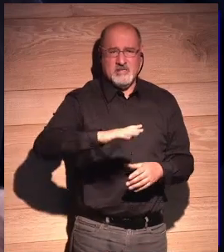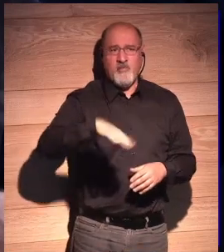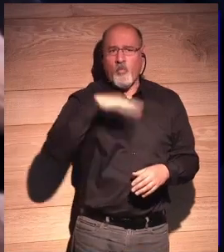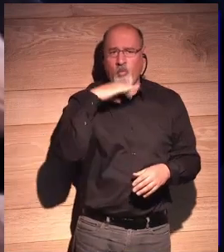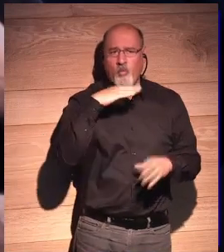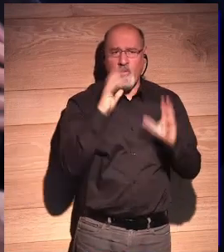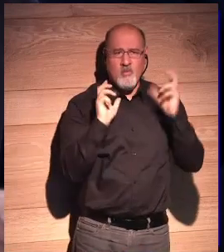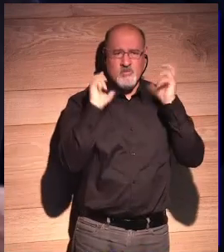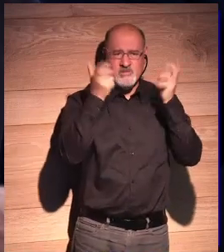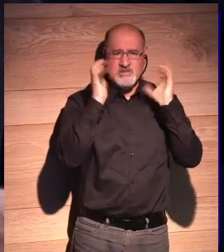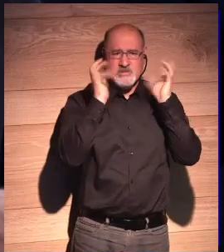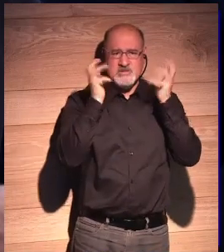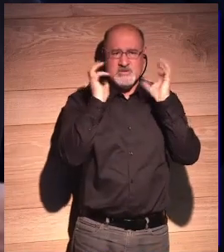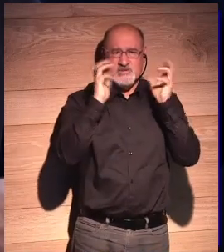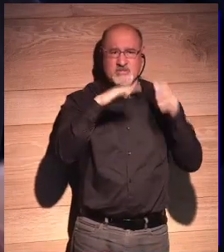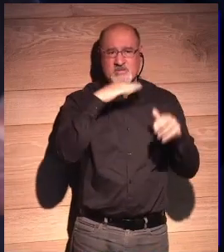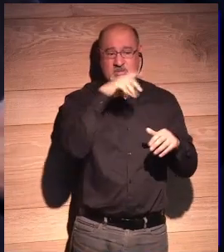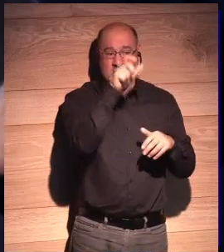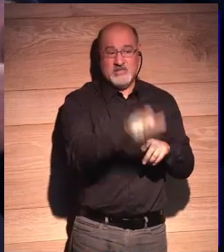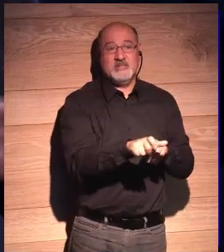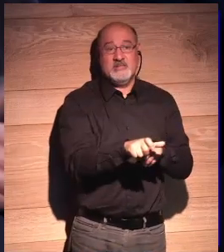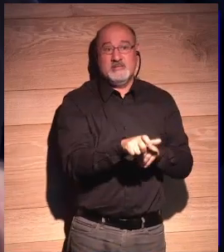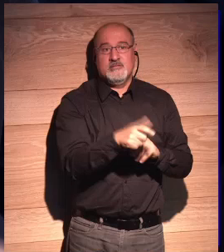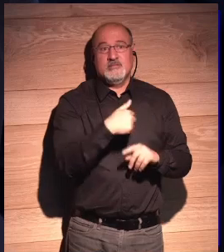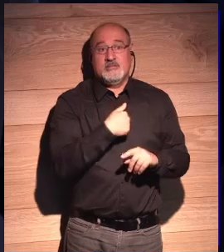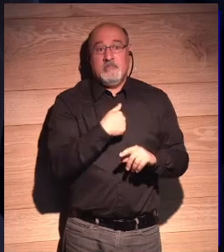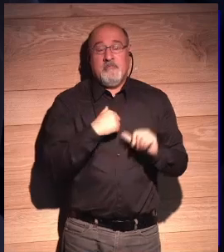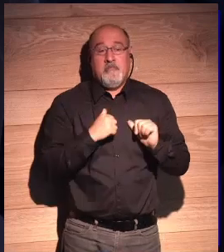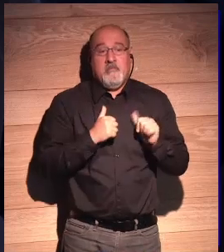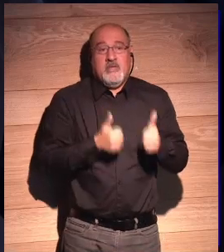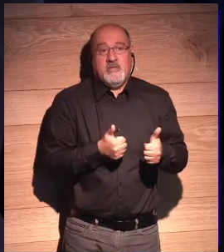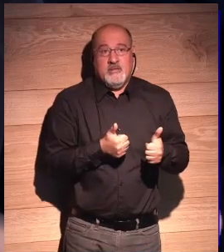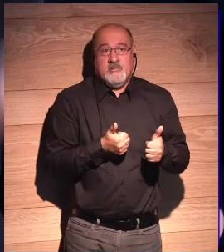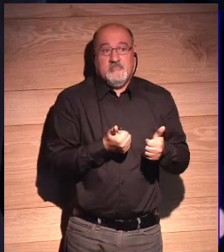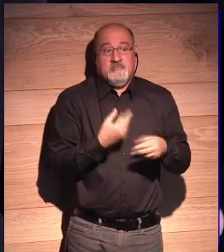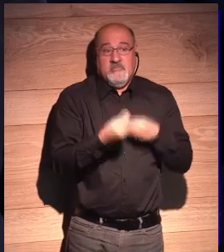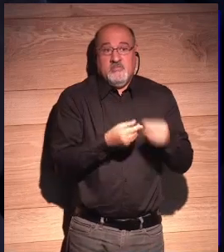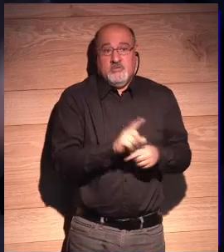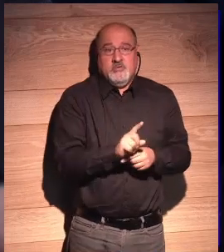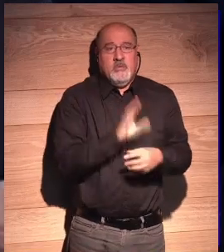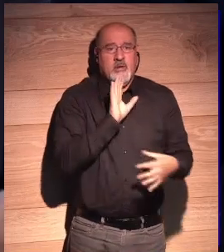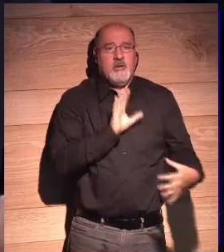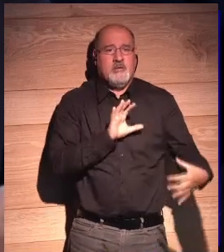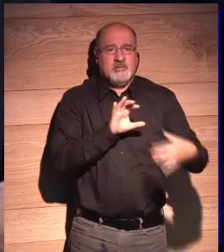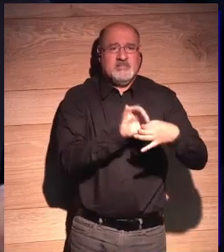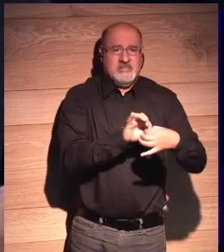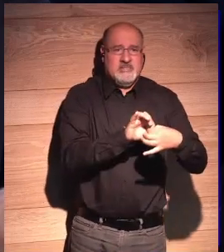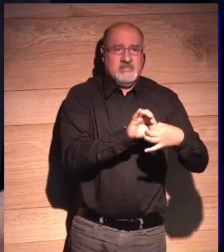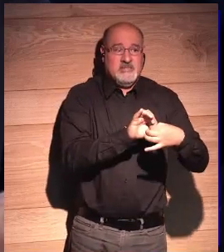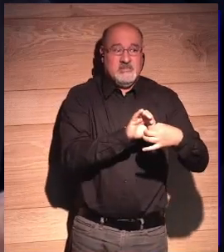was, not necessarily that was what I was, but I felt like I was that far away from my younger self. Yeah.